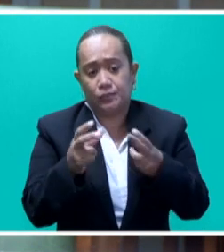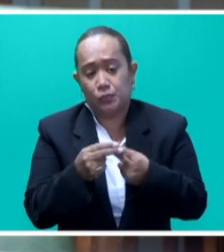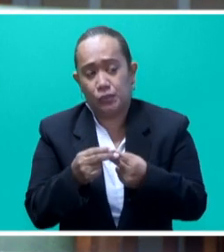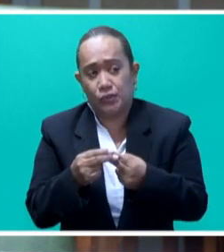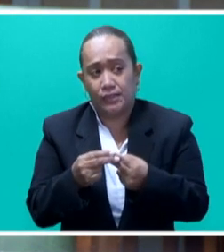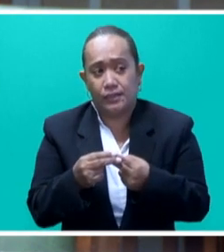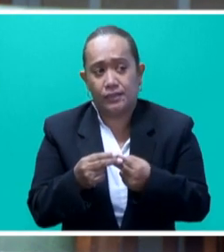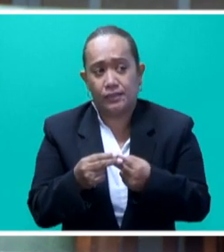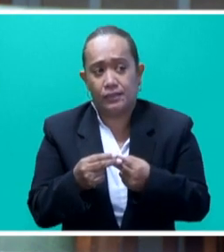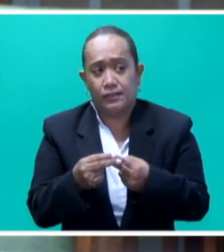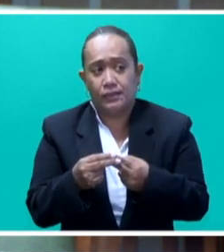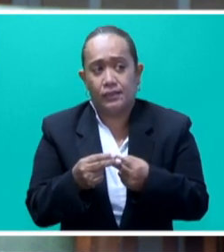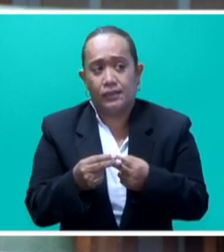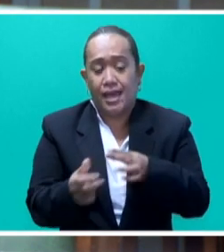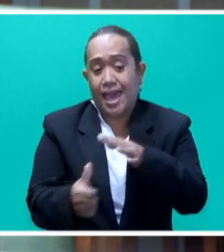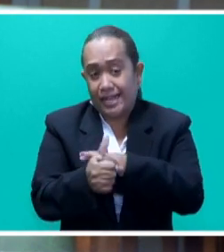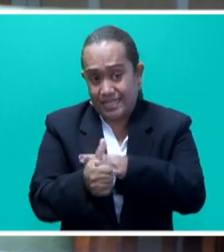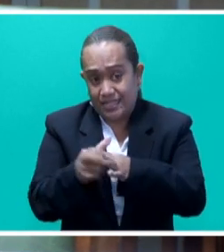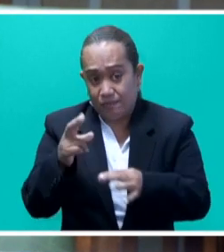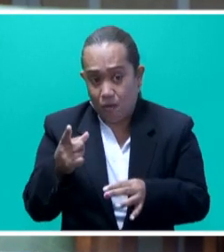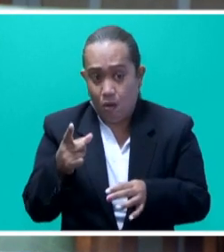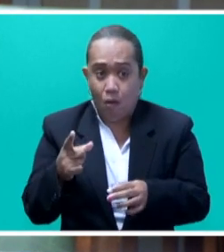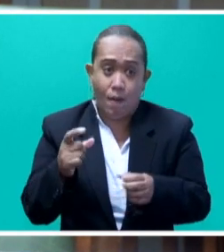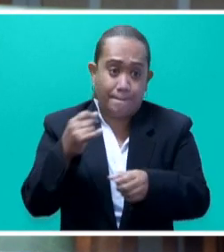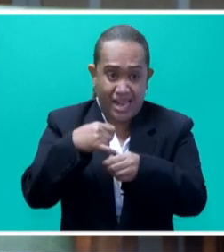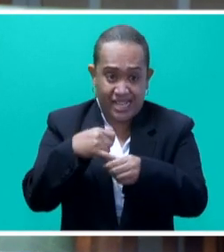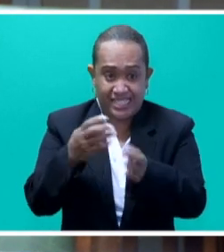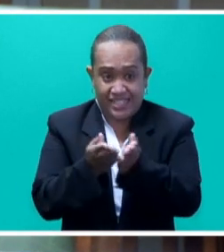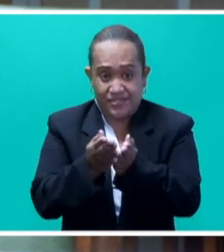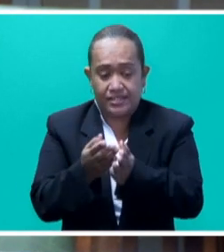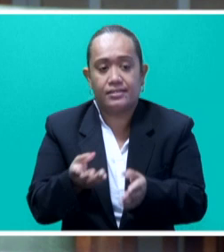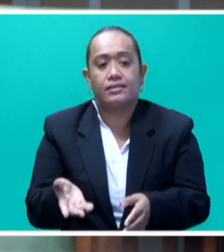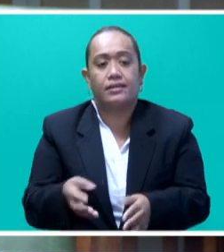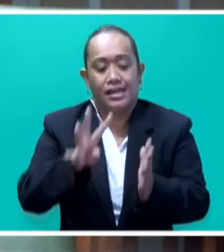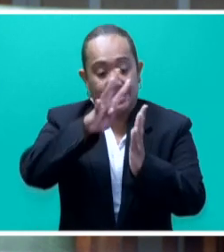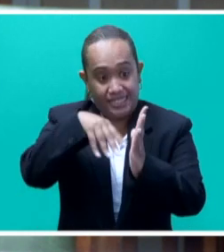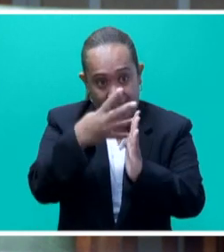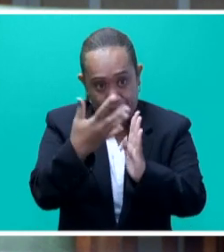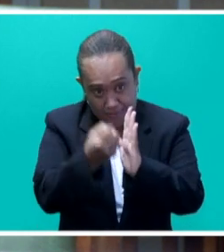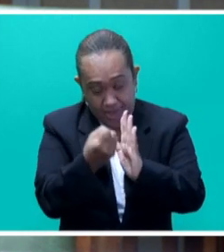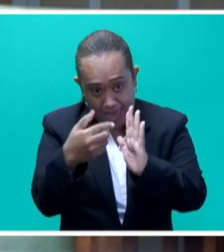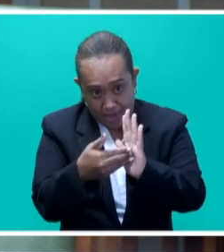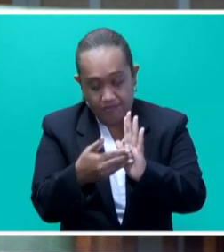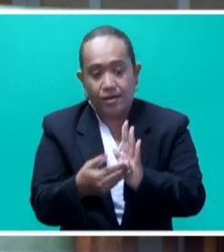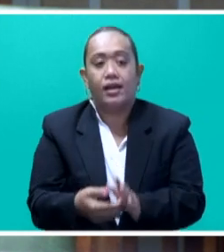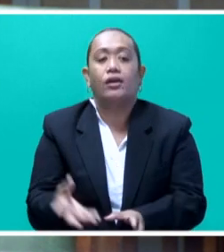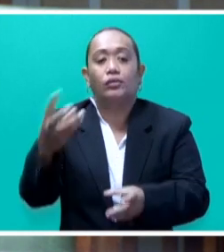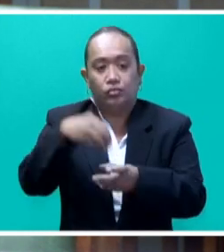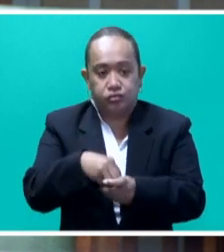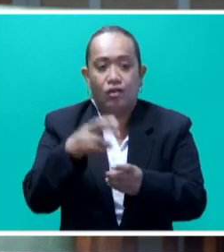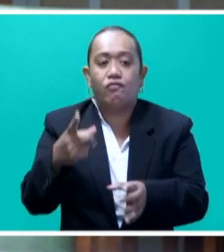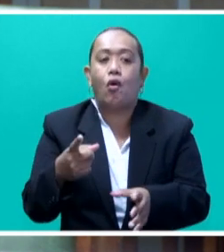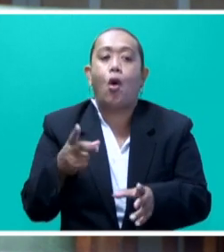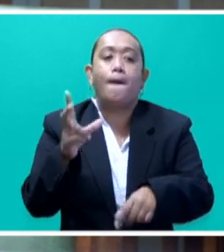to improve access to medical services during the pandemic. Under this scheme, the GPs and communities offer free medical